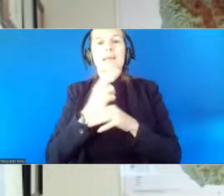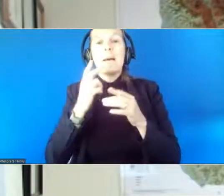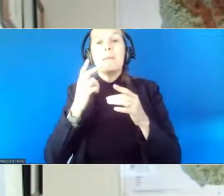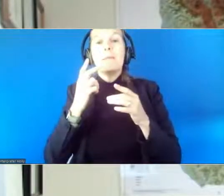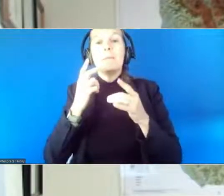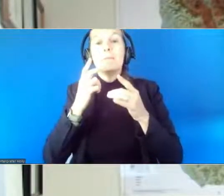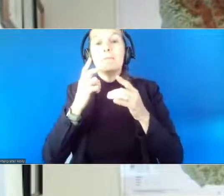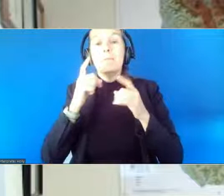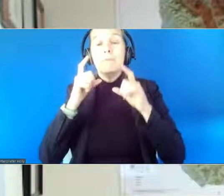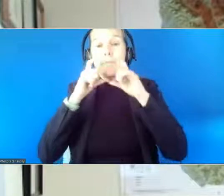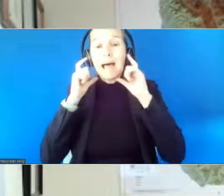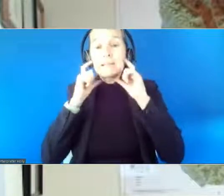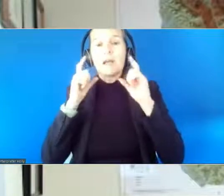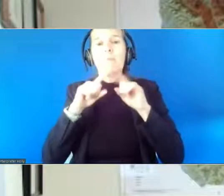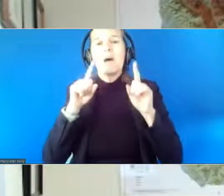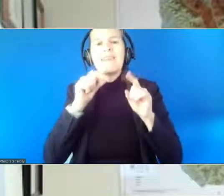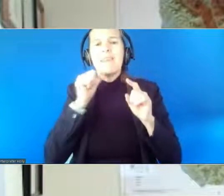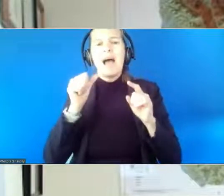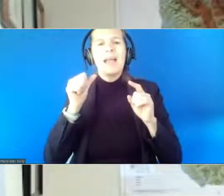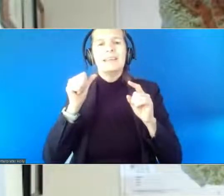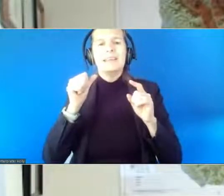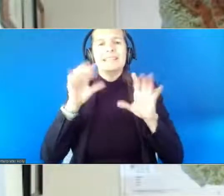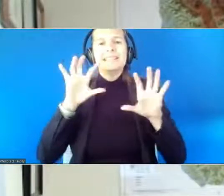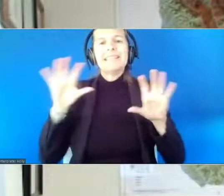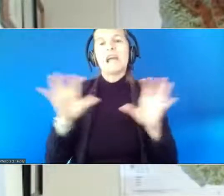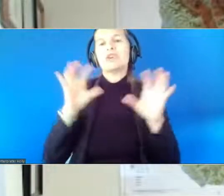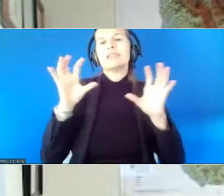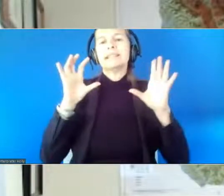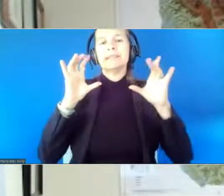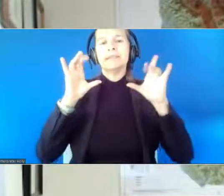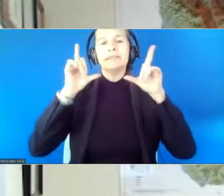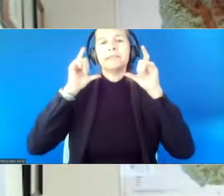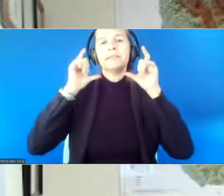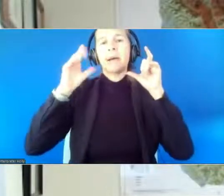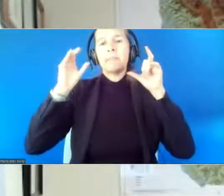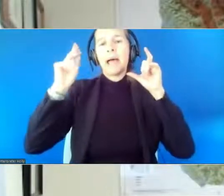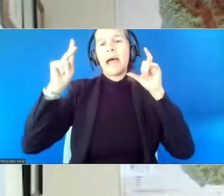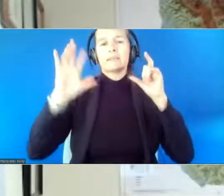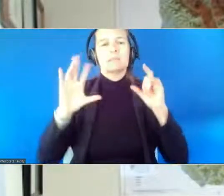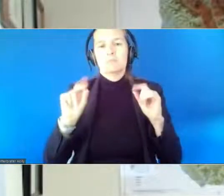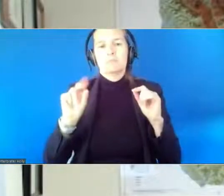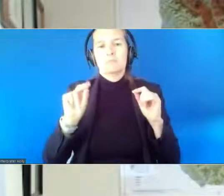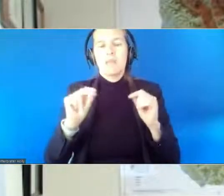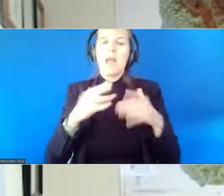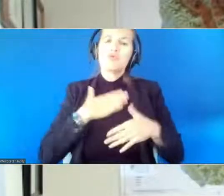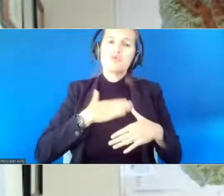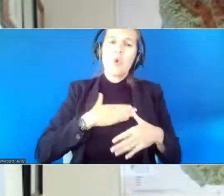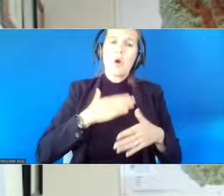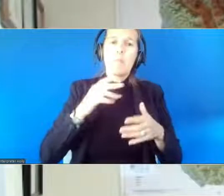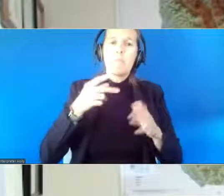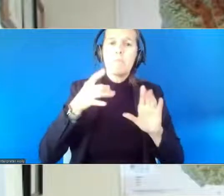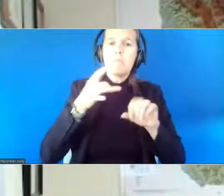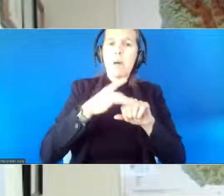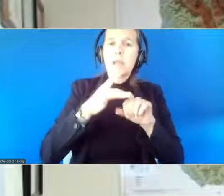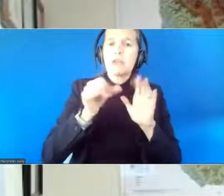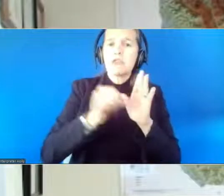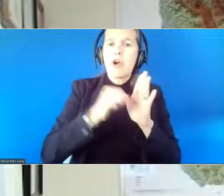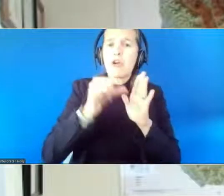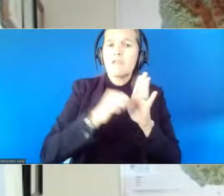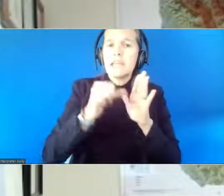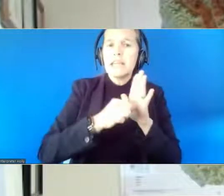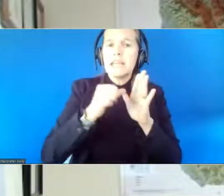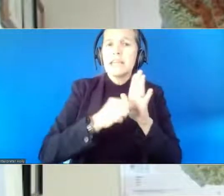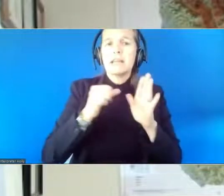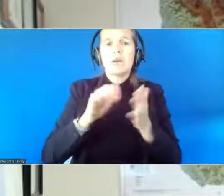masks over the COVID masks or under the COVID masks. Enjoy pumpkin carving and other crafts, cook favorite